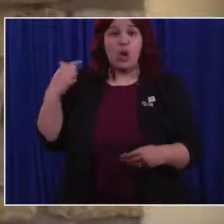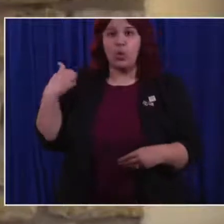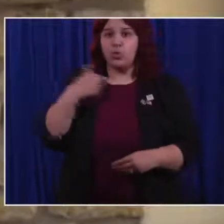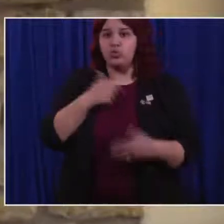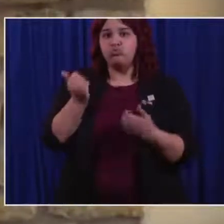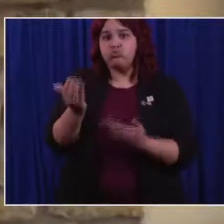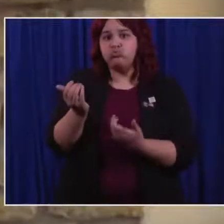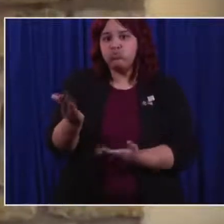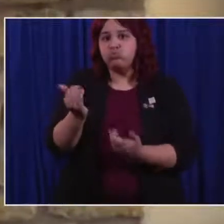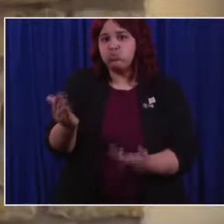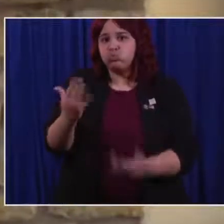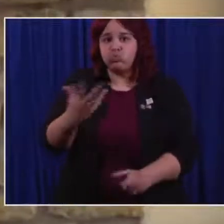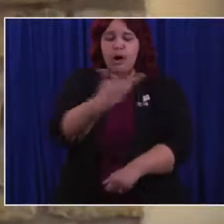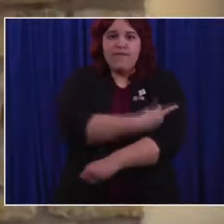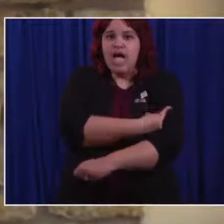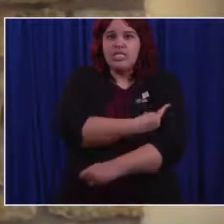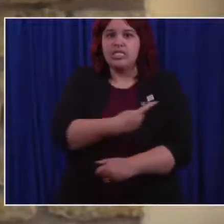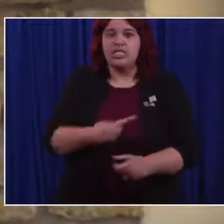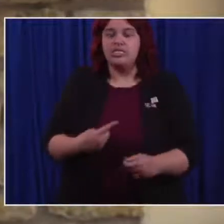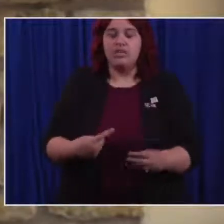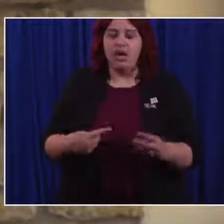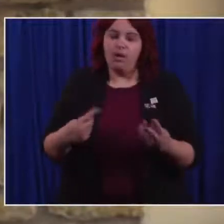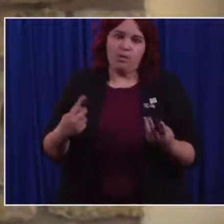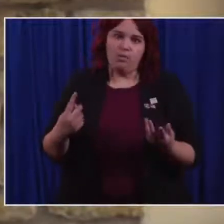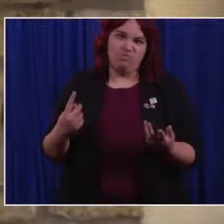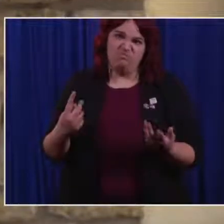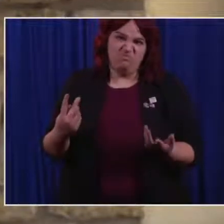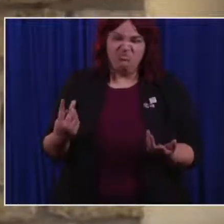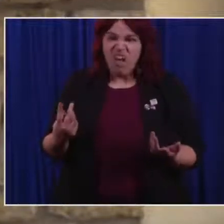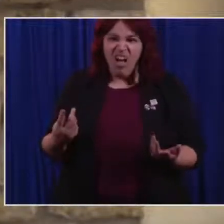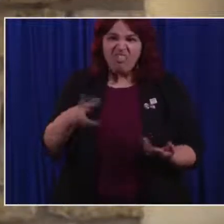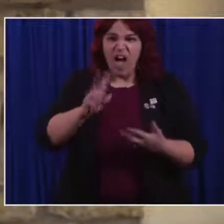out directly to them. So I think we're